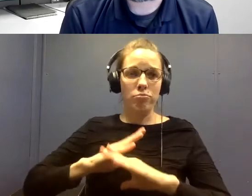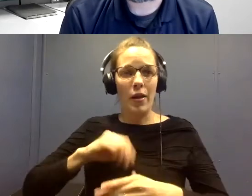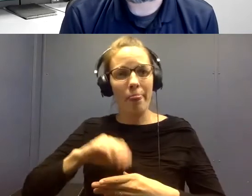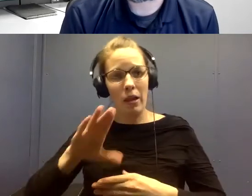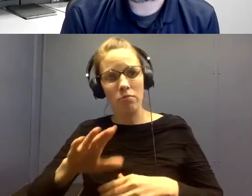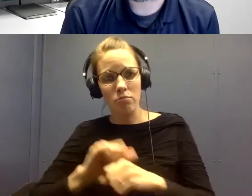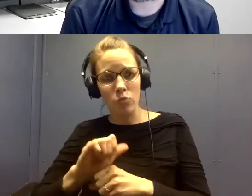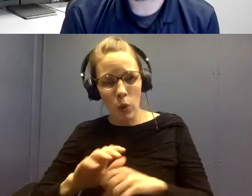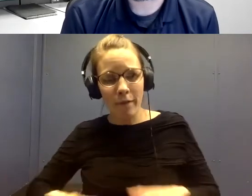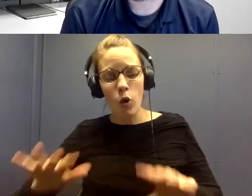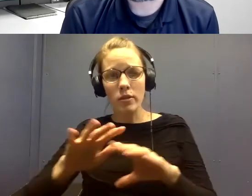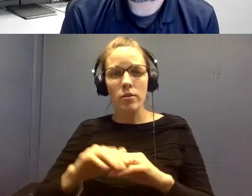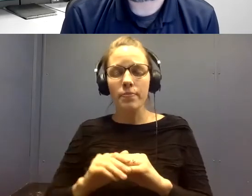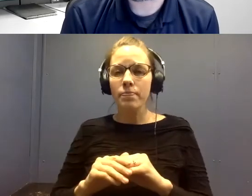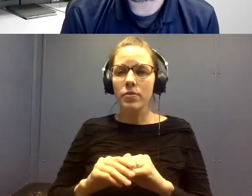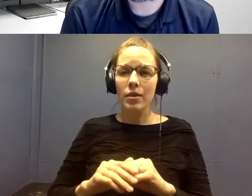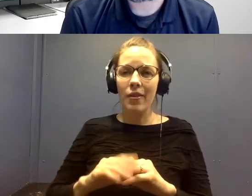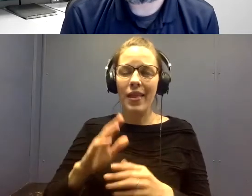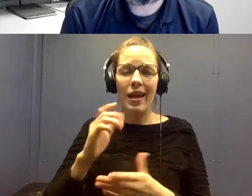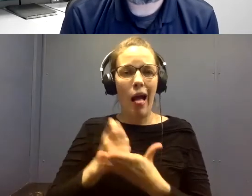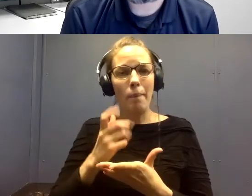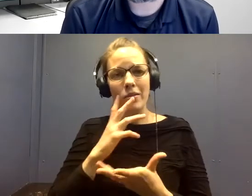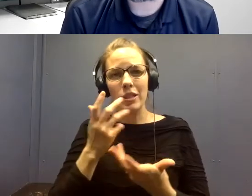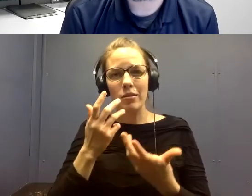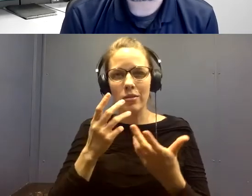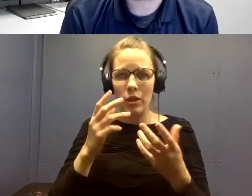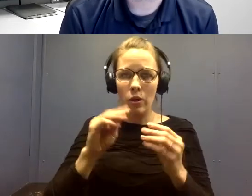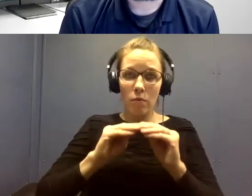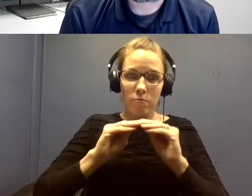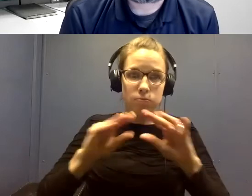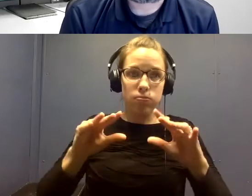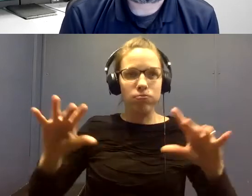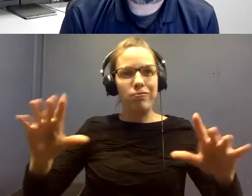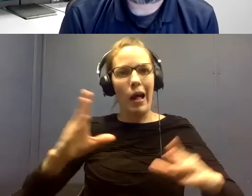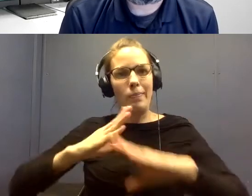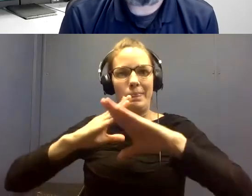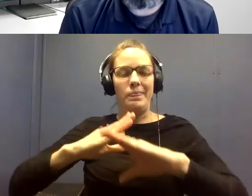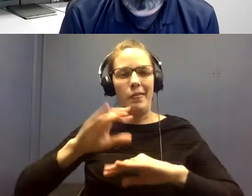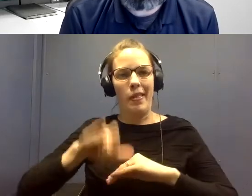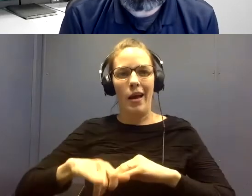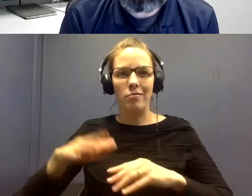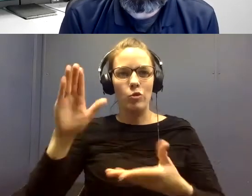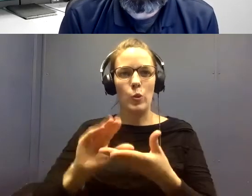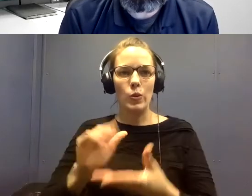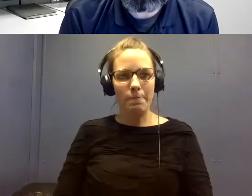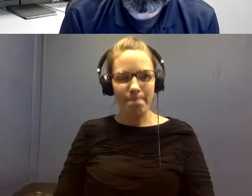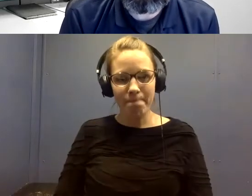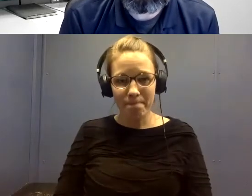And we know that that's going to help us alleviate workplace transmission of COVID here at Davenport Works.